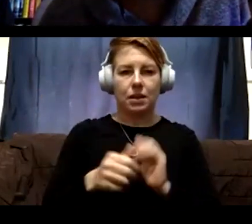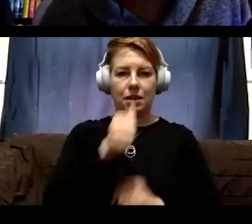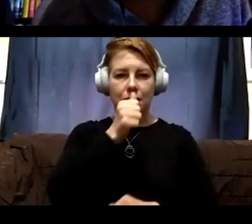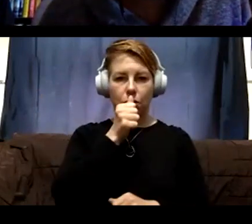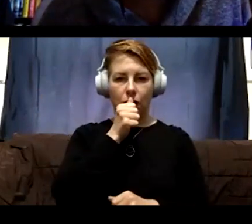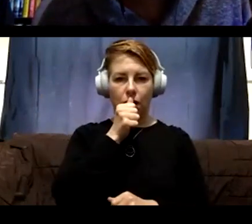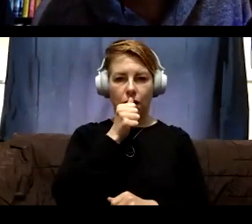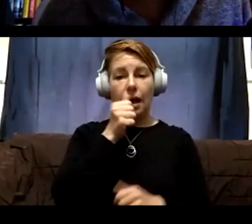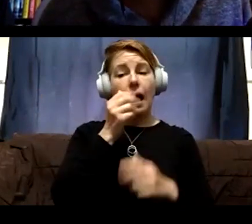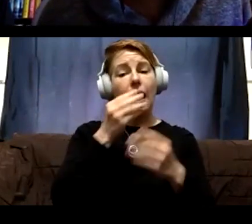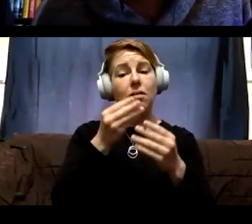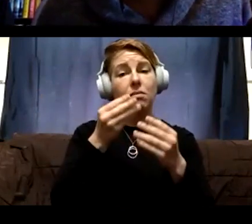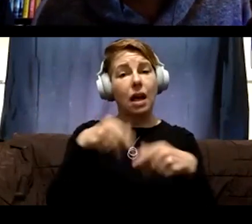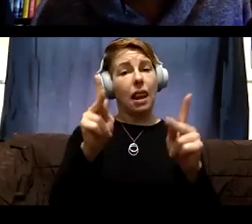away.